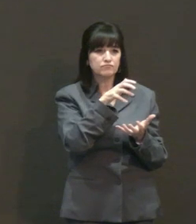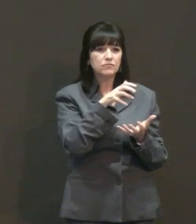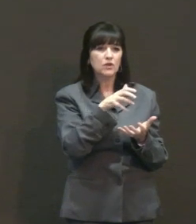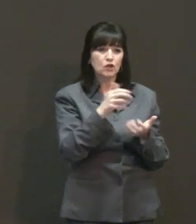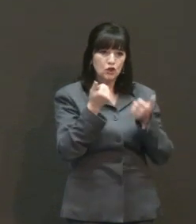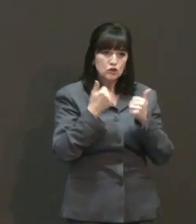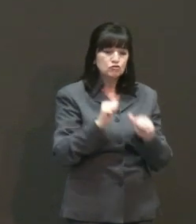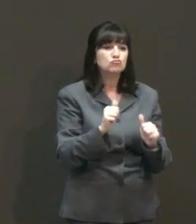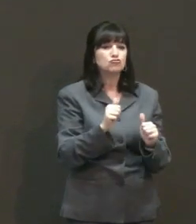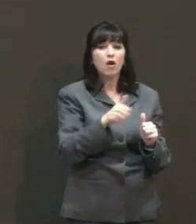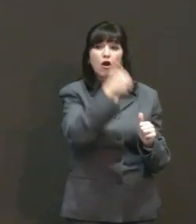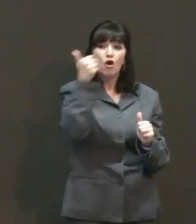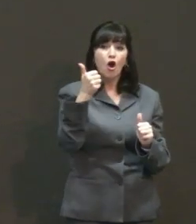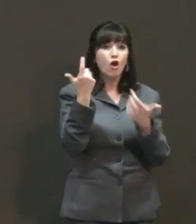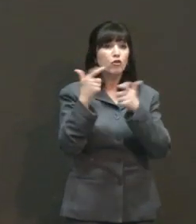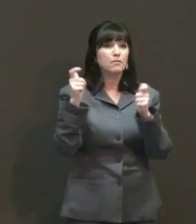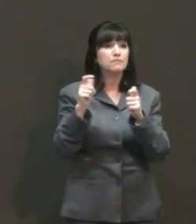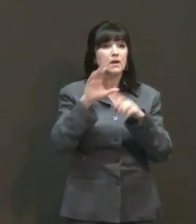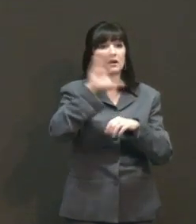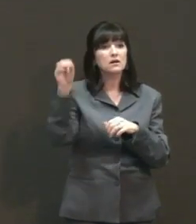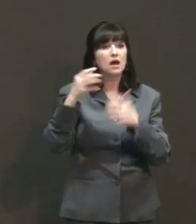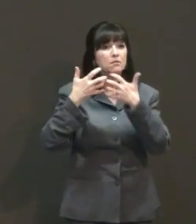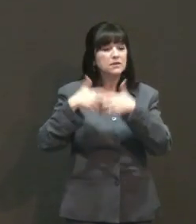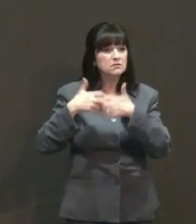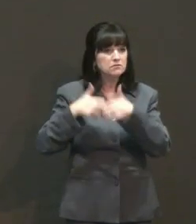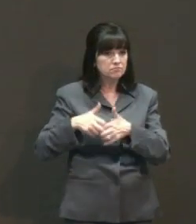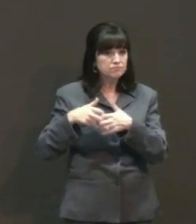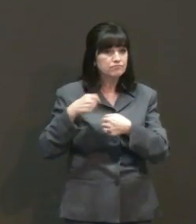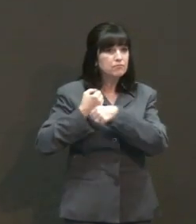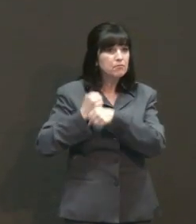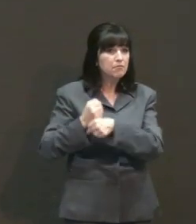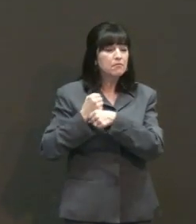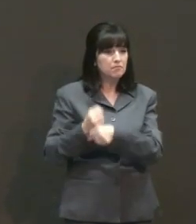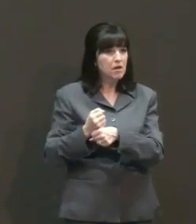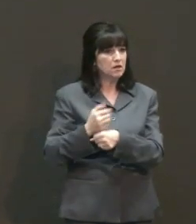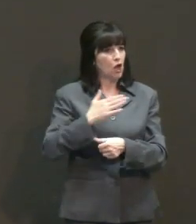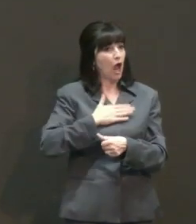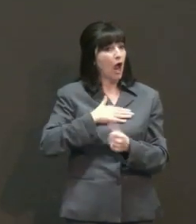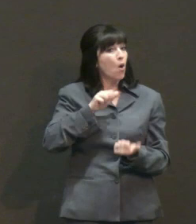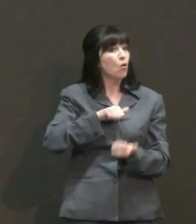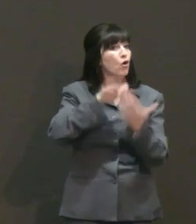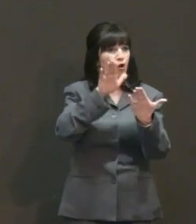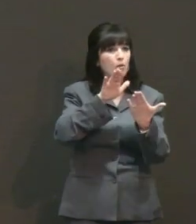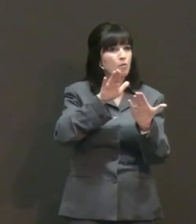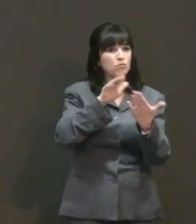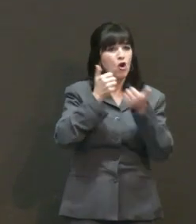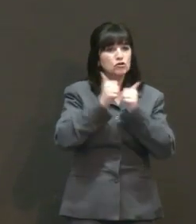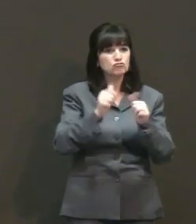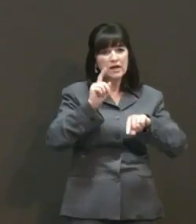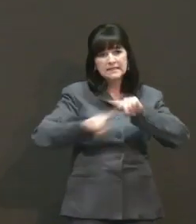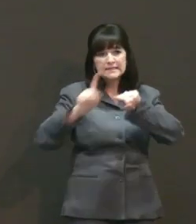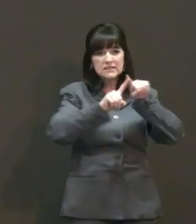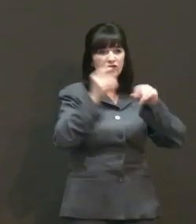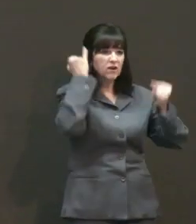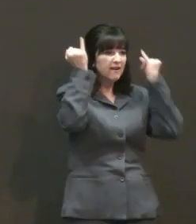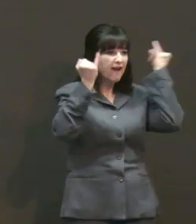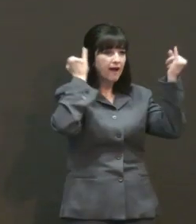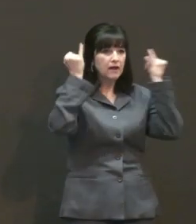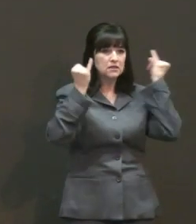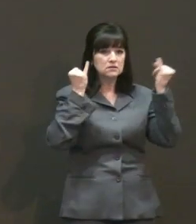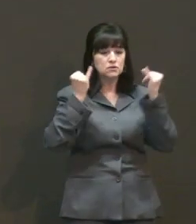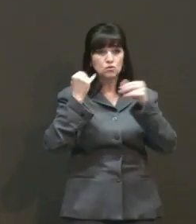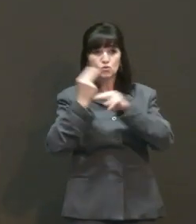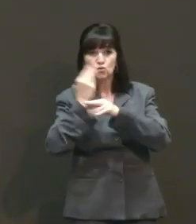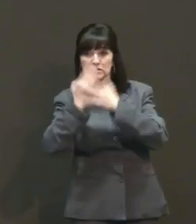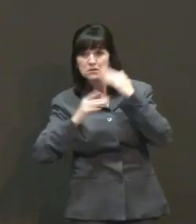bigger manufacturers and bigger orders. So we're approaching it from multiple angles, and I think we are, at the same time, we're trying to be as